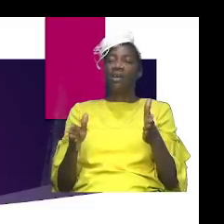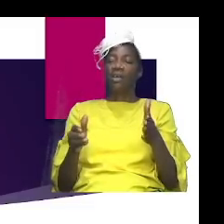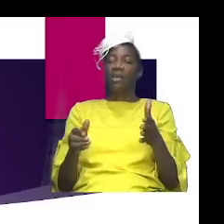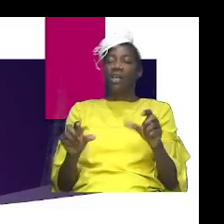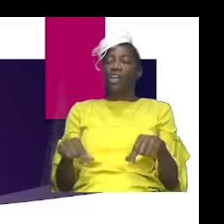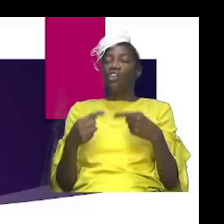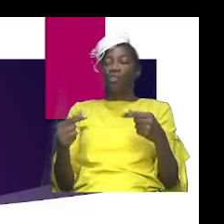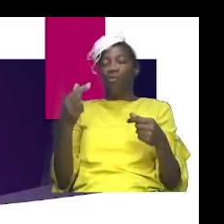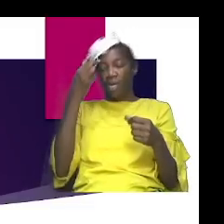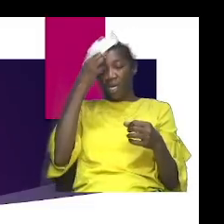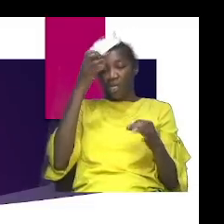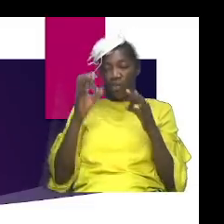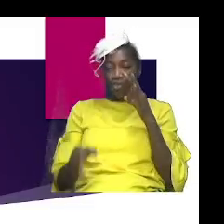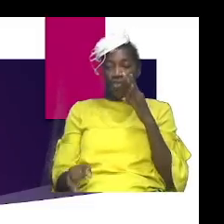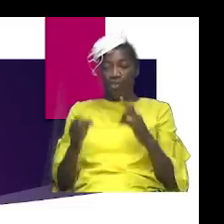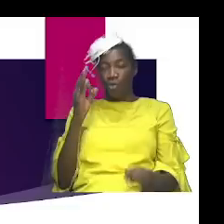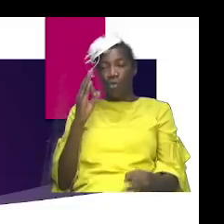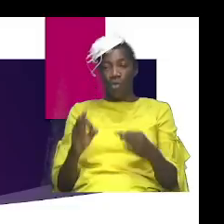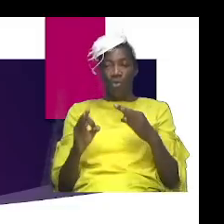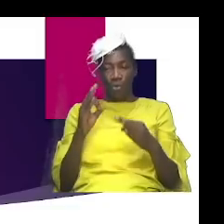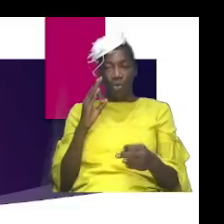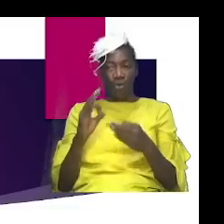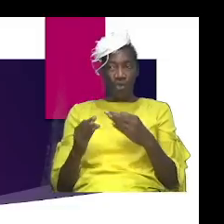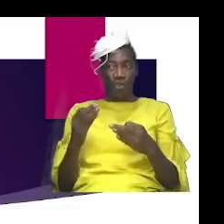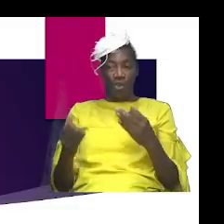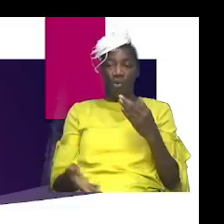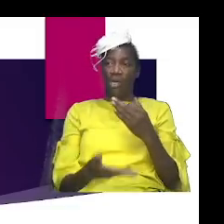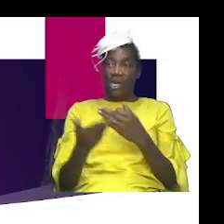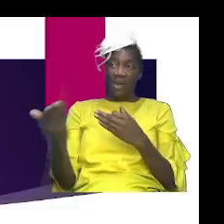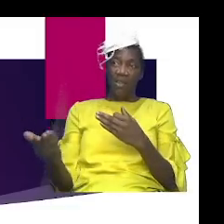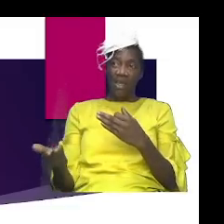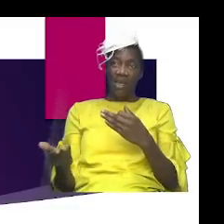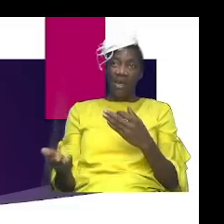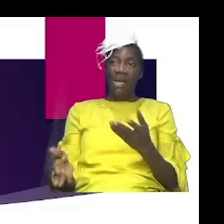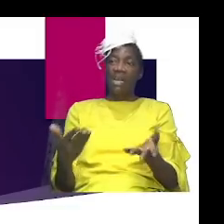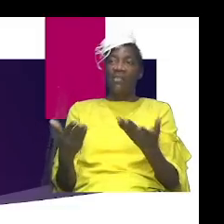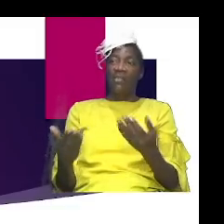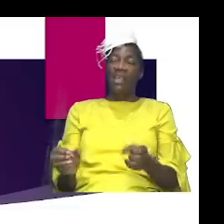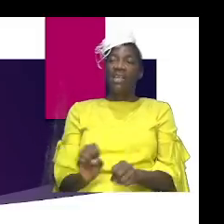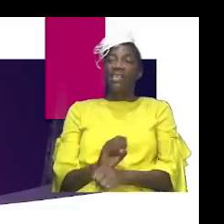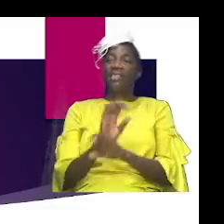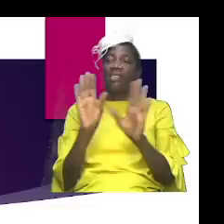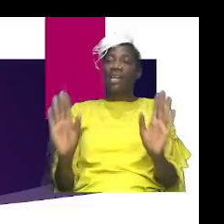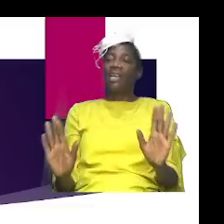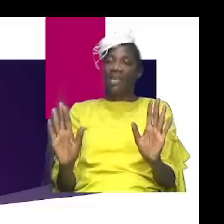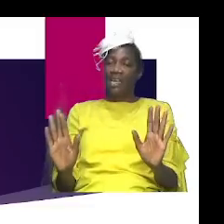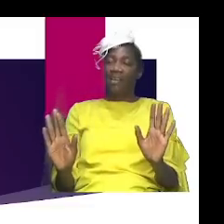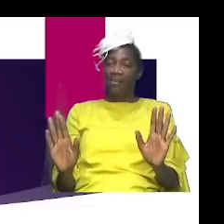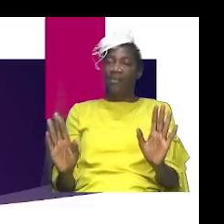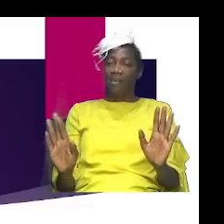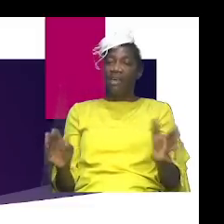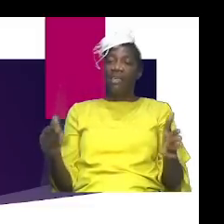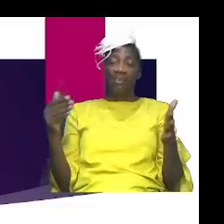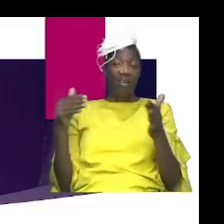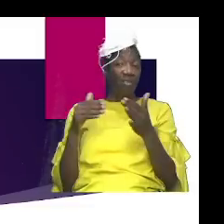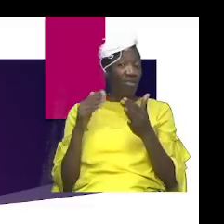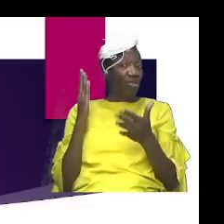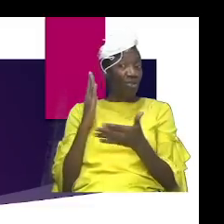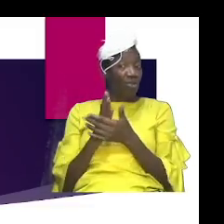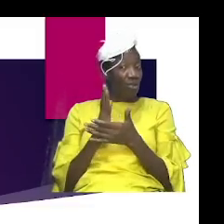is only when we are there that matters will be cleared up and there will be a resolution to some things. And